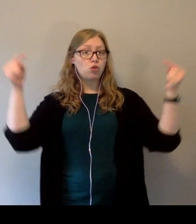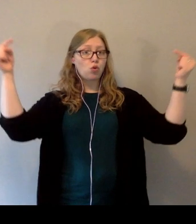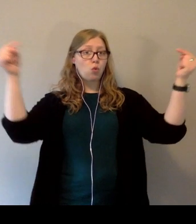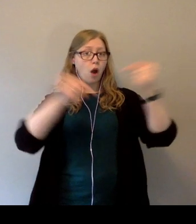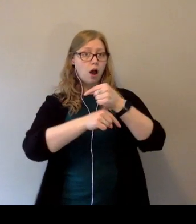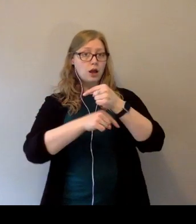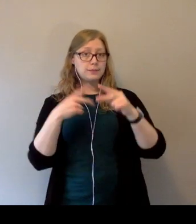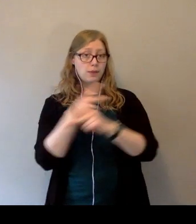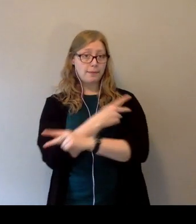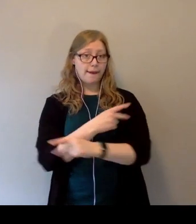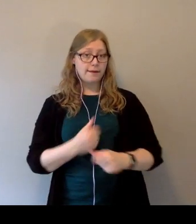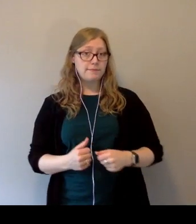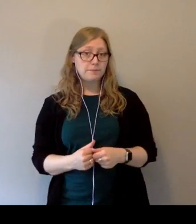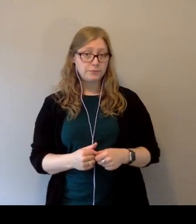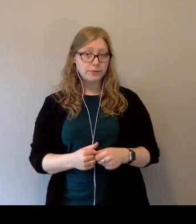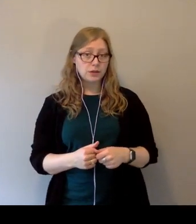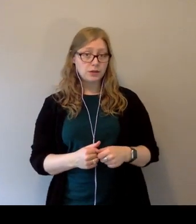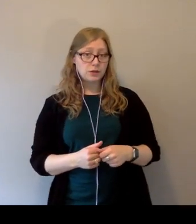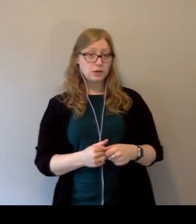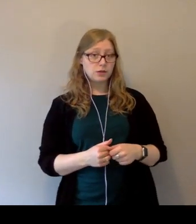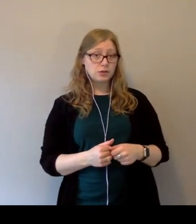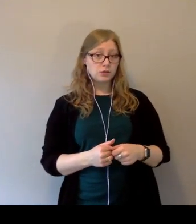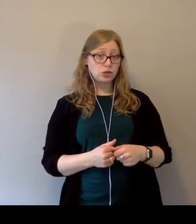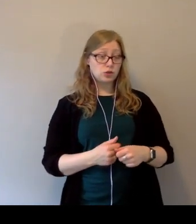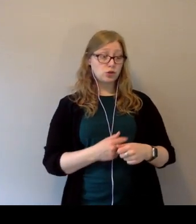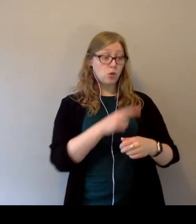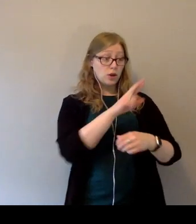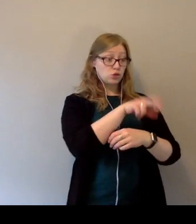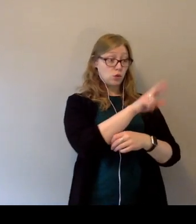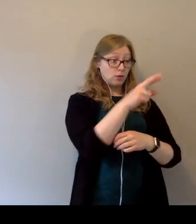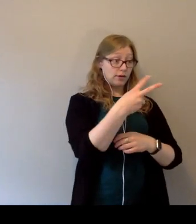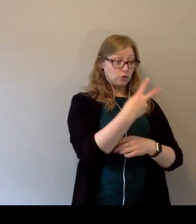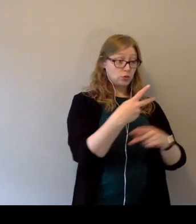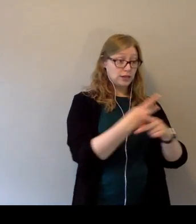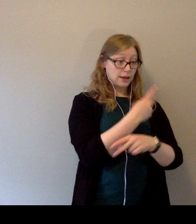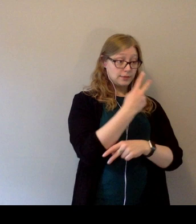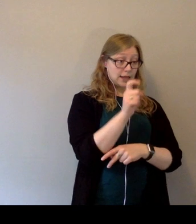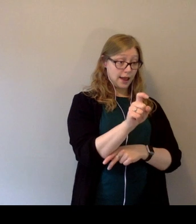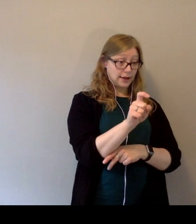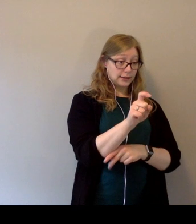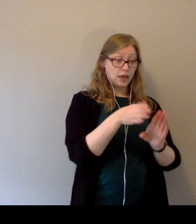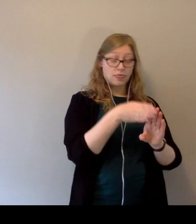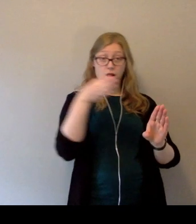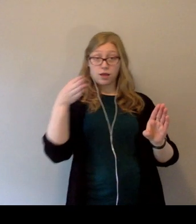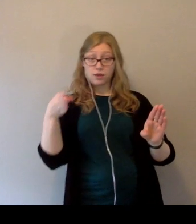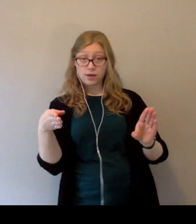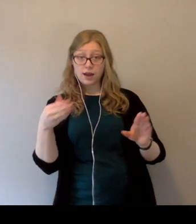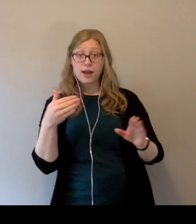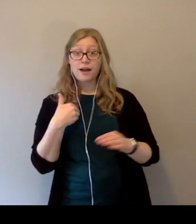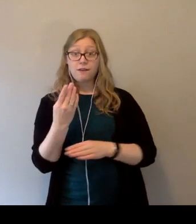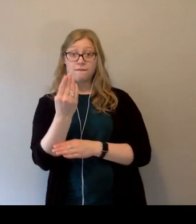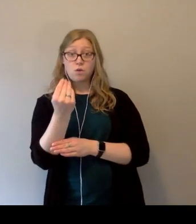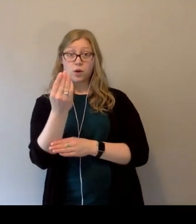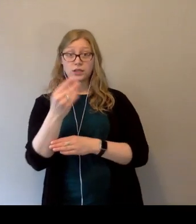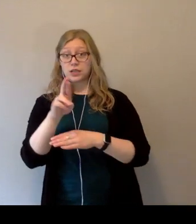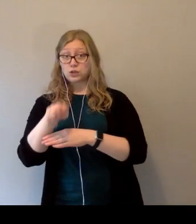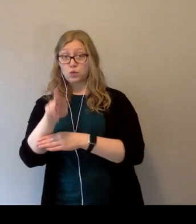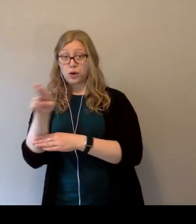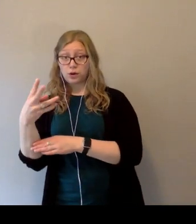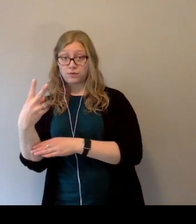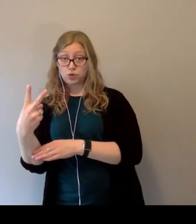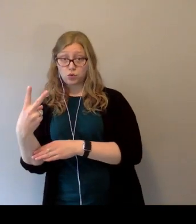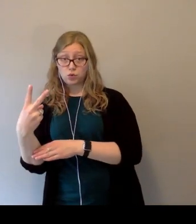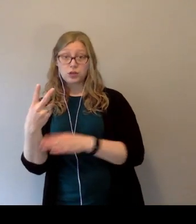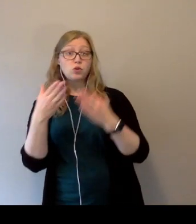So on one side I have square root of 2 times x. On the other side I have 14 square root of 2. So divide by square